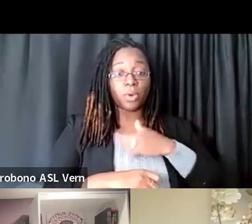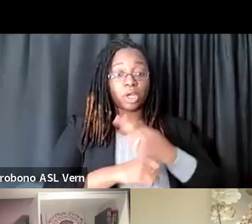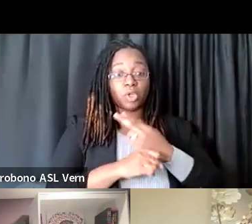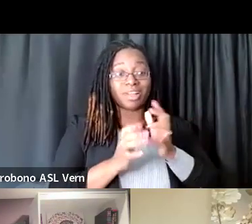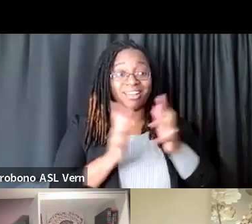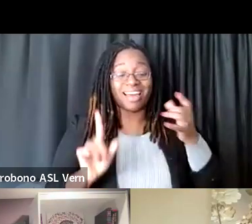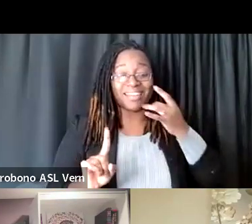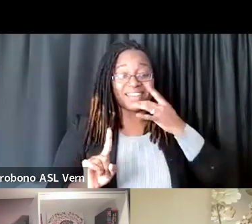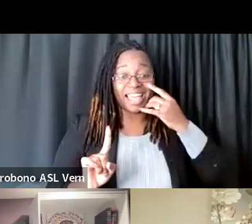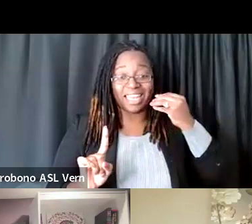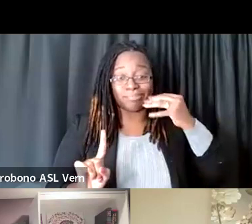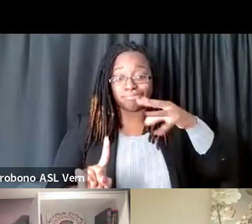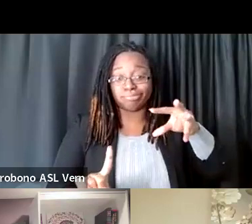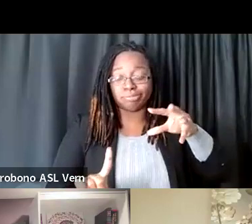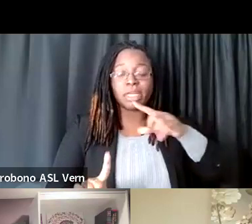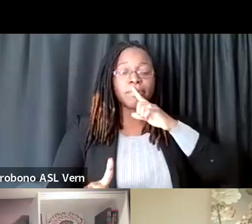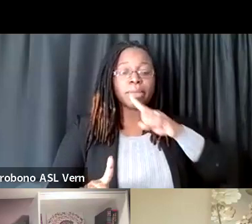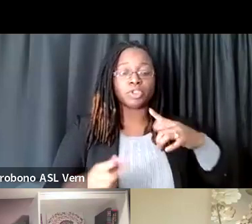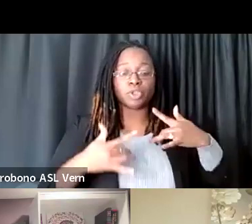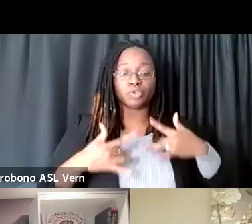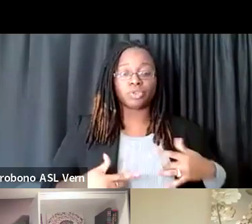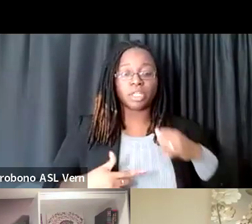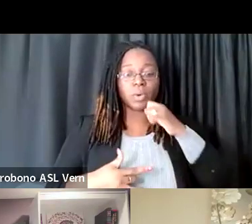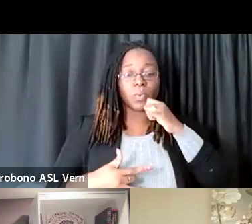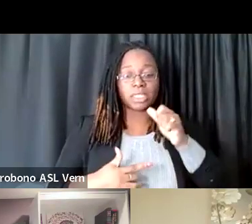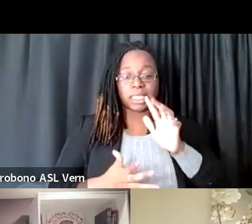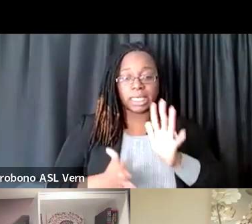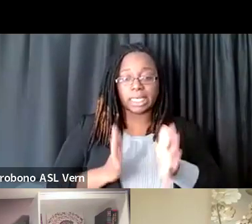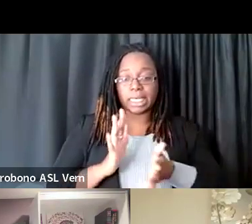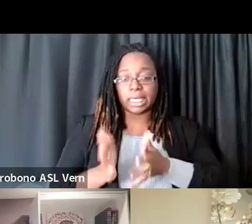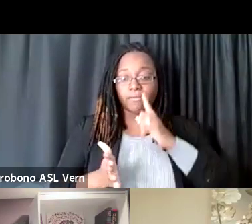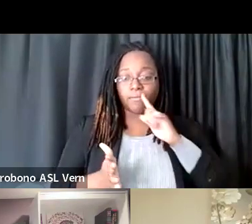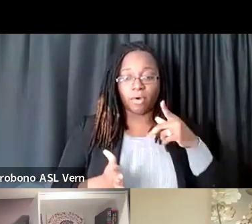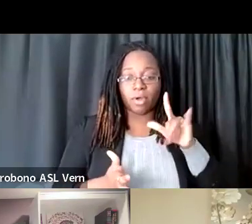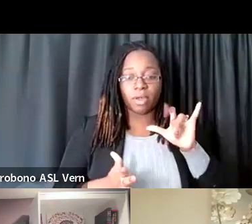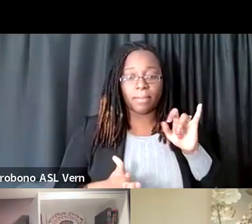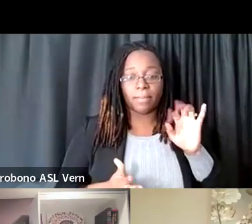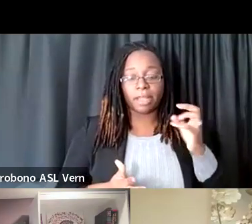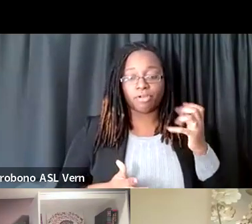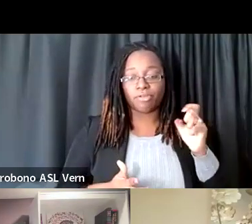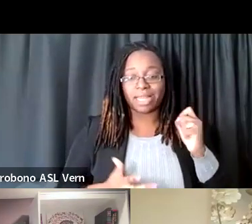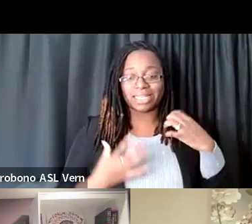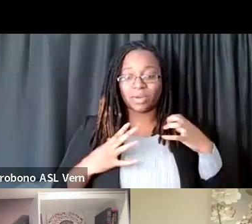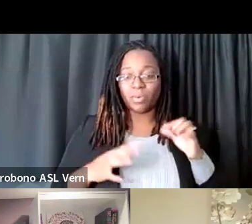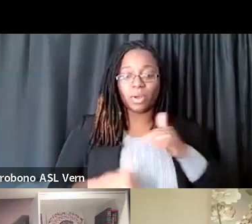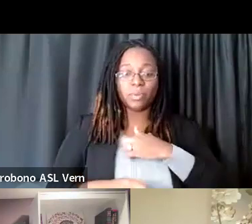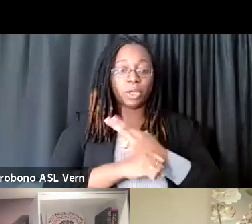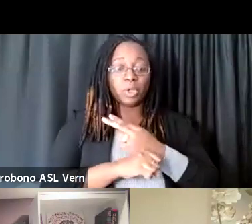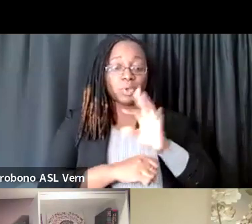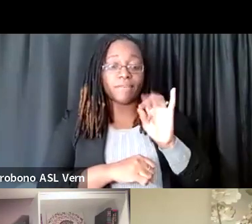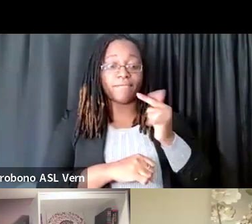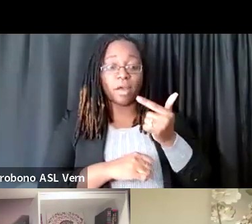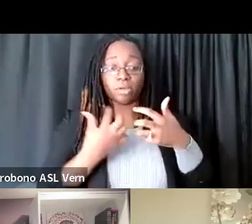wasn't sort of exotified in a way that the playwright didn't intend. We used fog machines, but really building